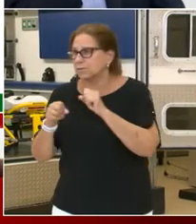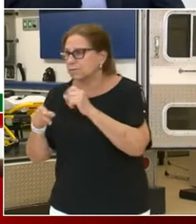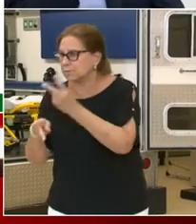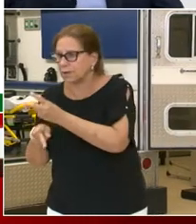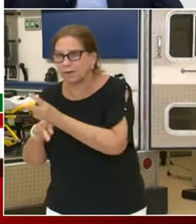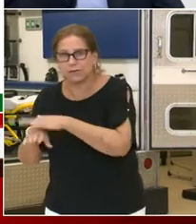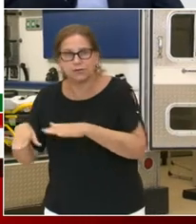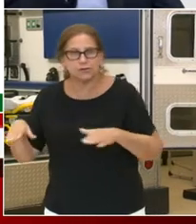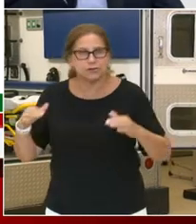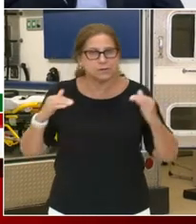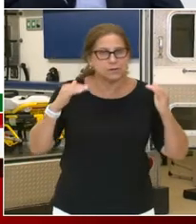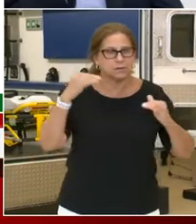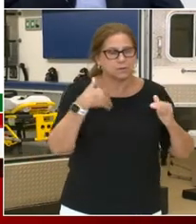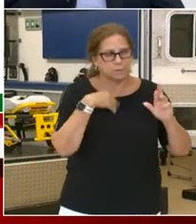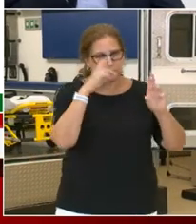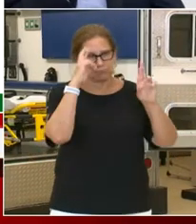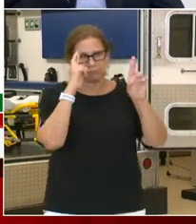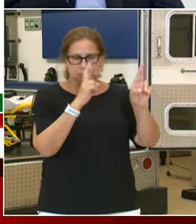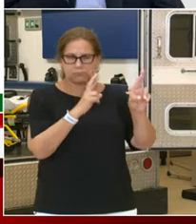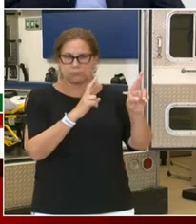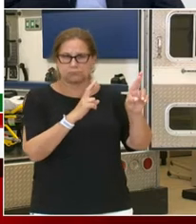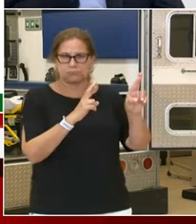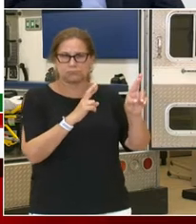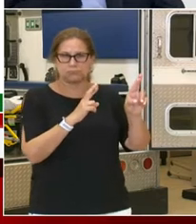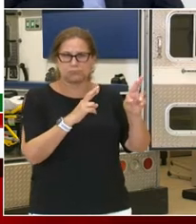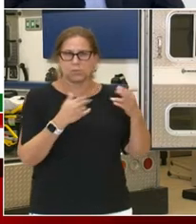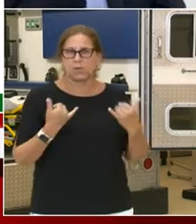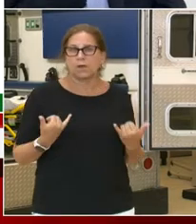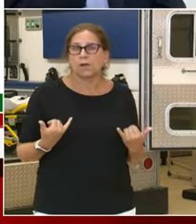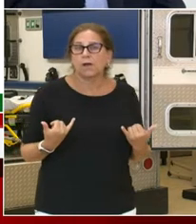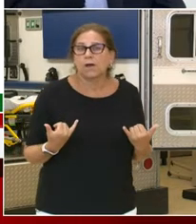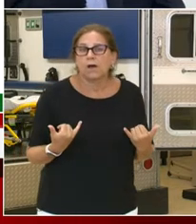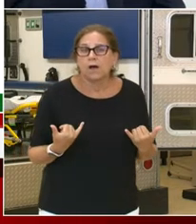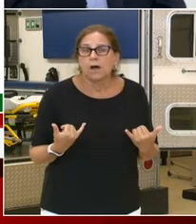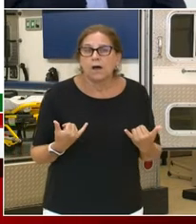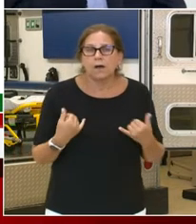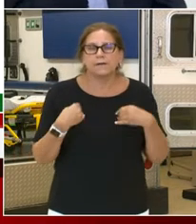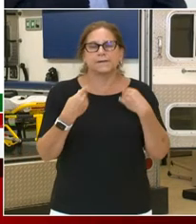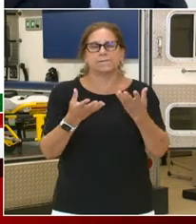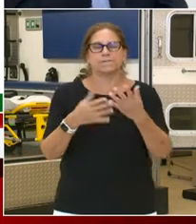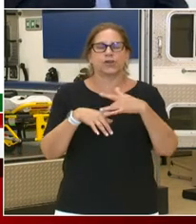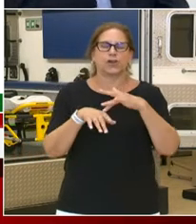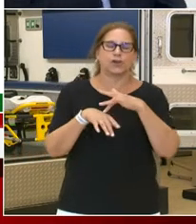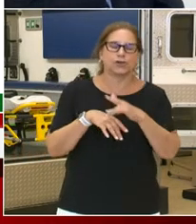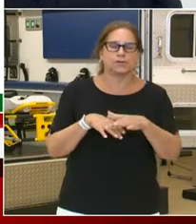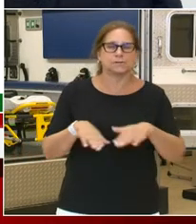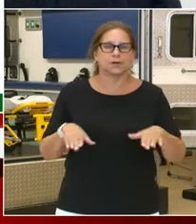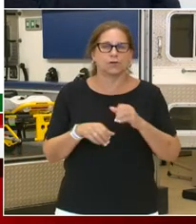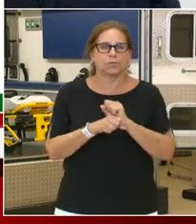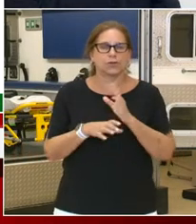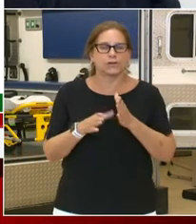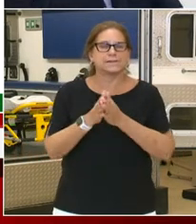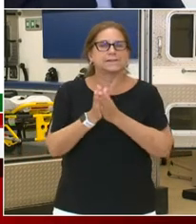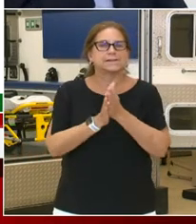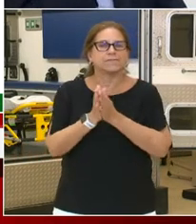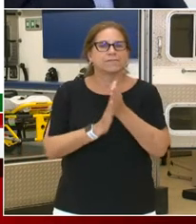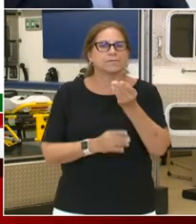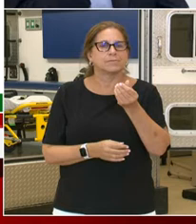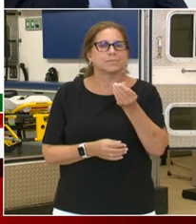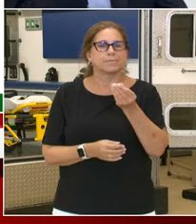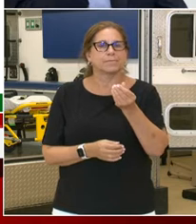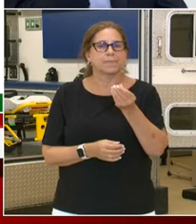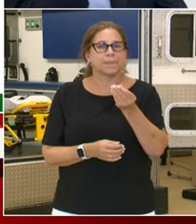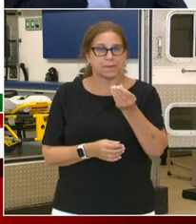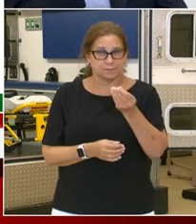including incentives for 2,000 early child care workers who stay in their job for more than 12 months, who get the credentials that they need.